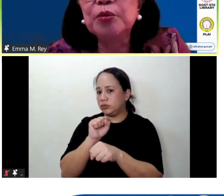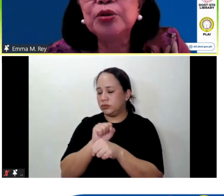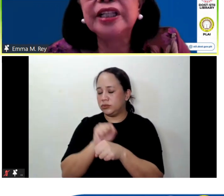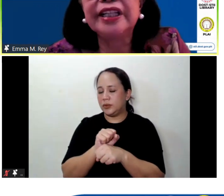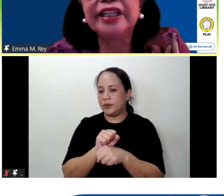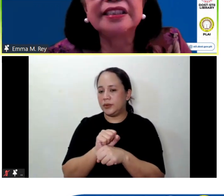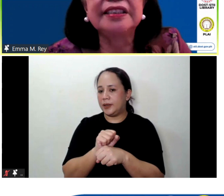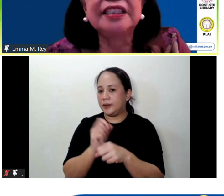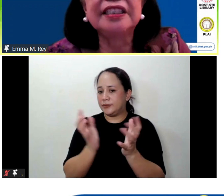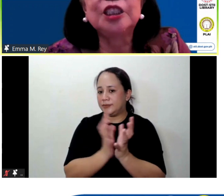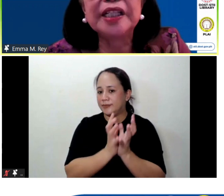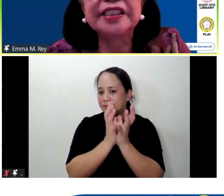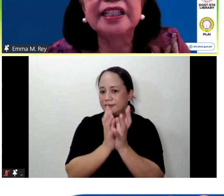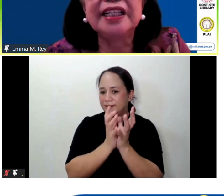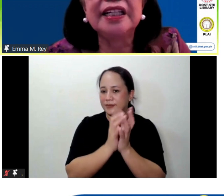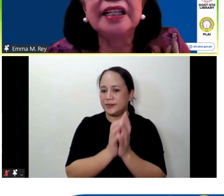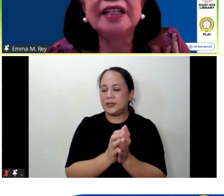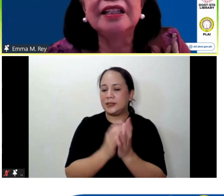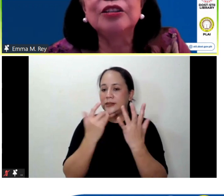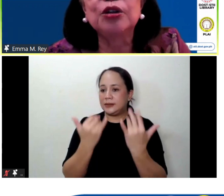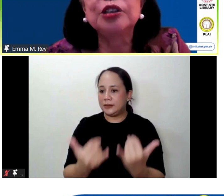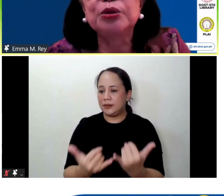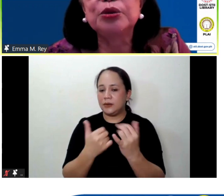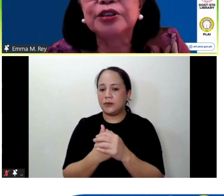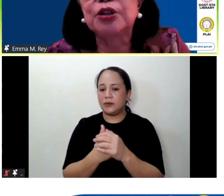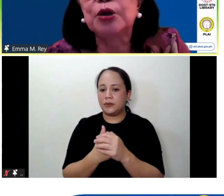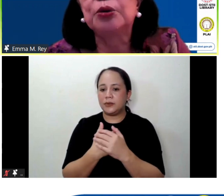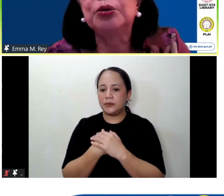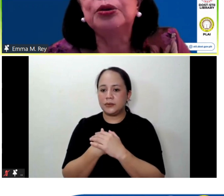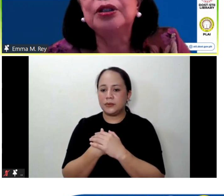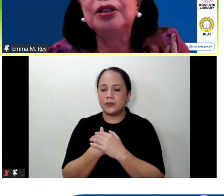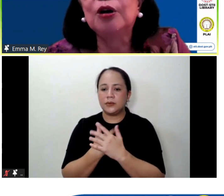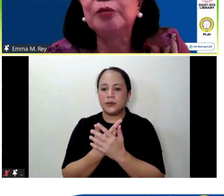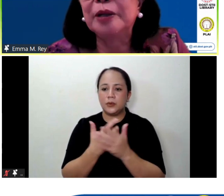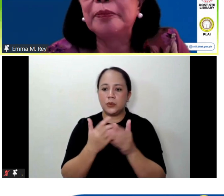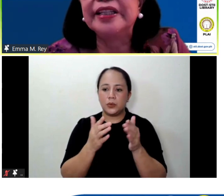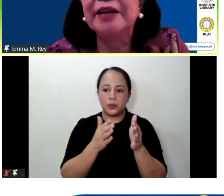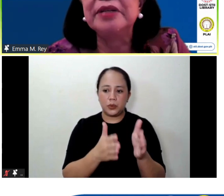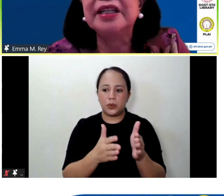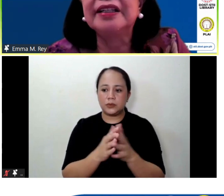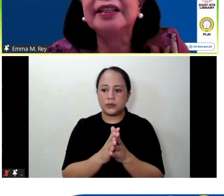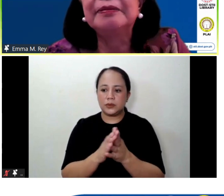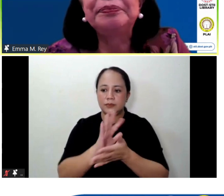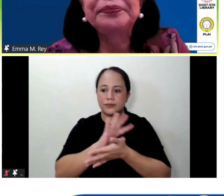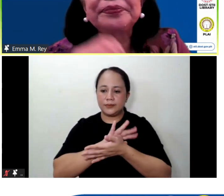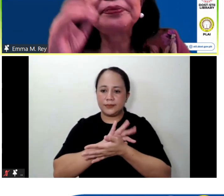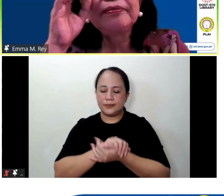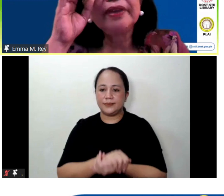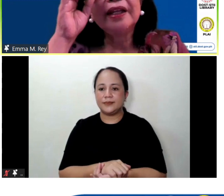the communities, especially in the tortuous road of the pandemic.